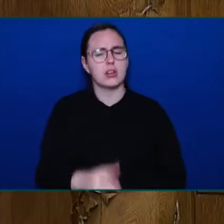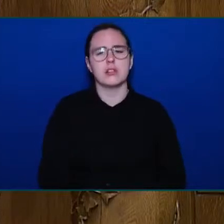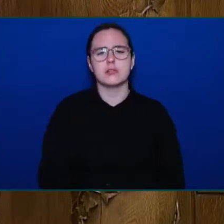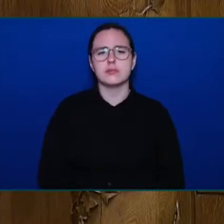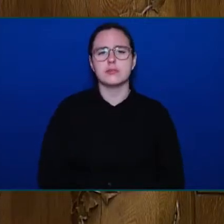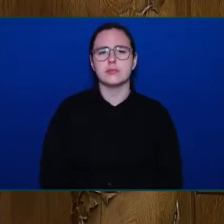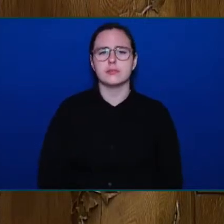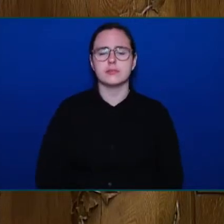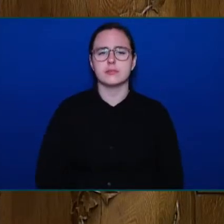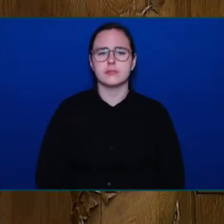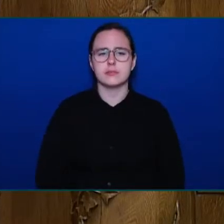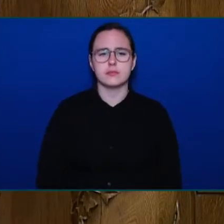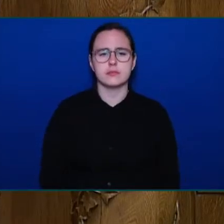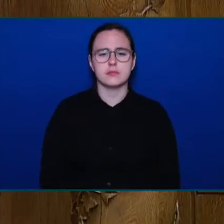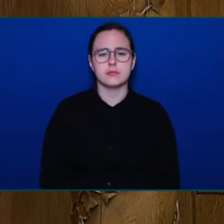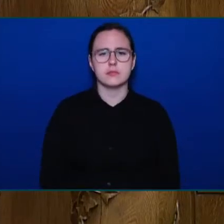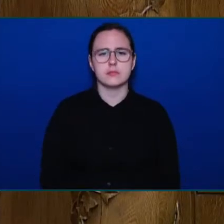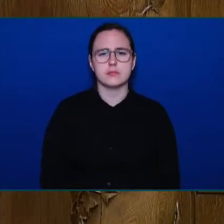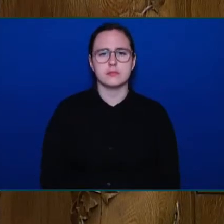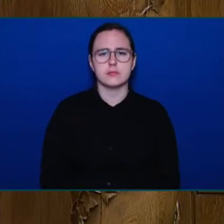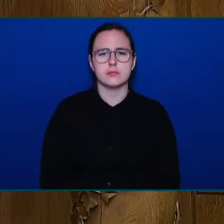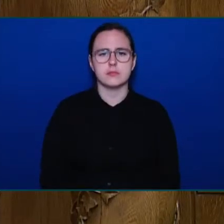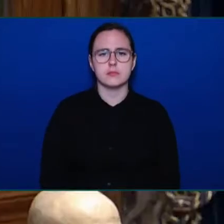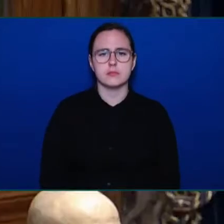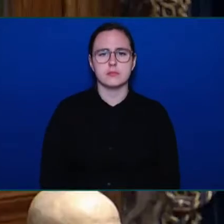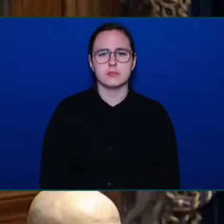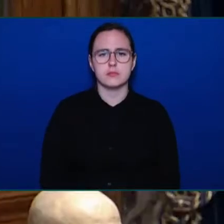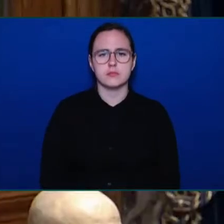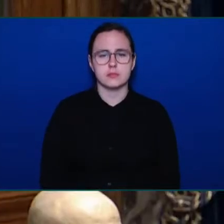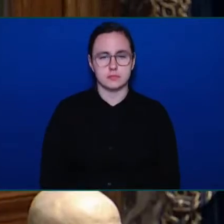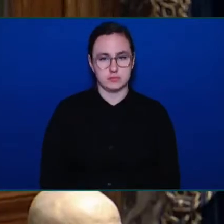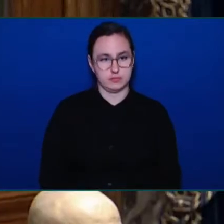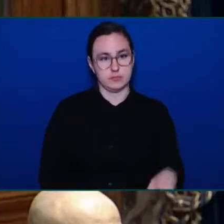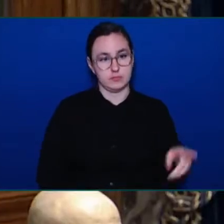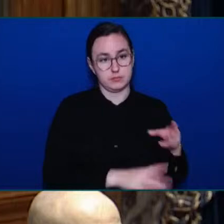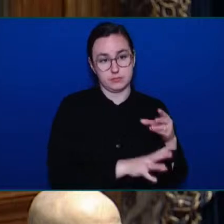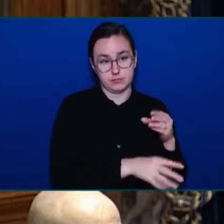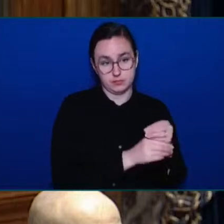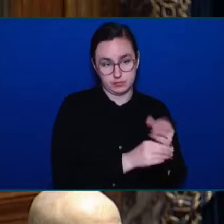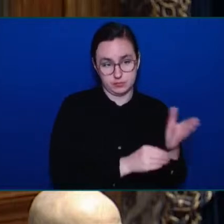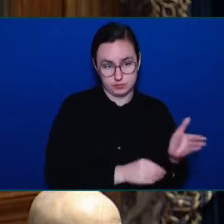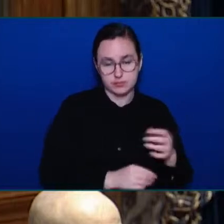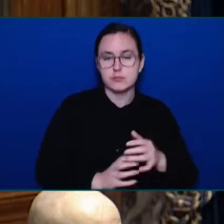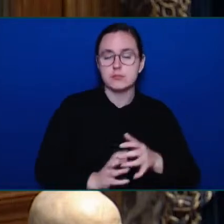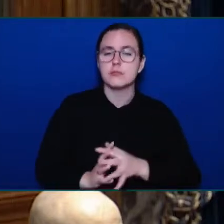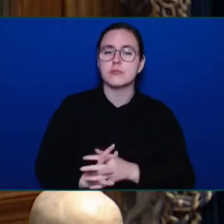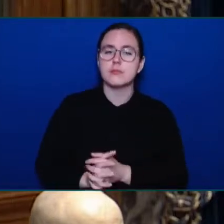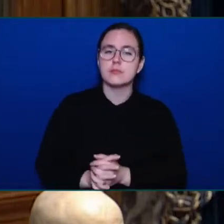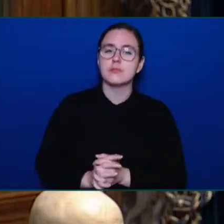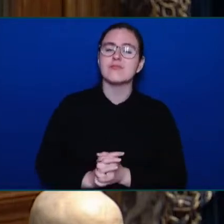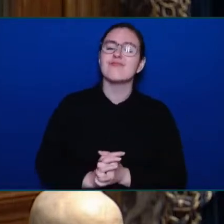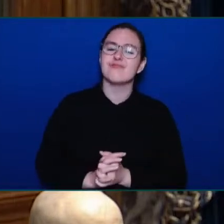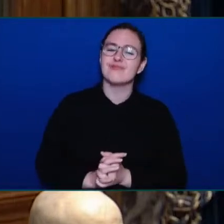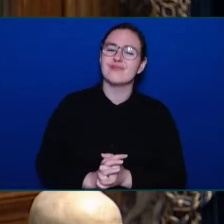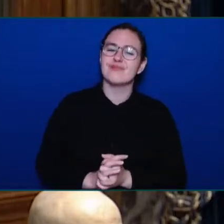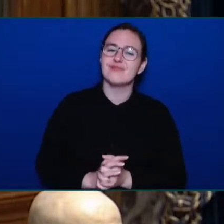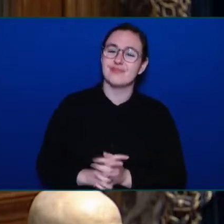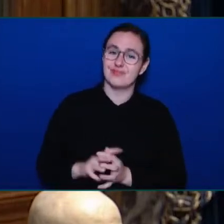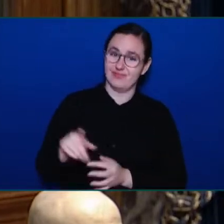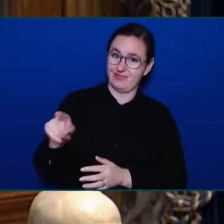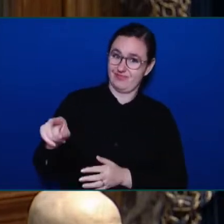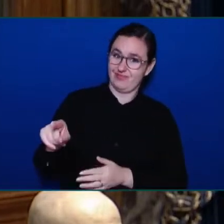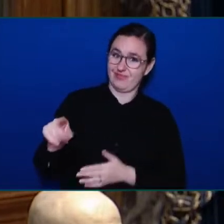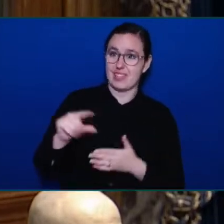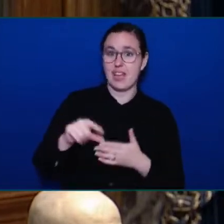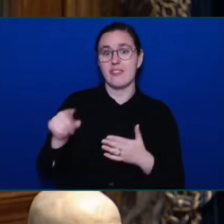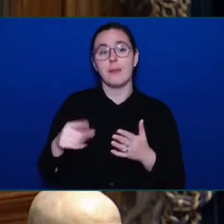Leader of third party supplemental. Thank you, Honourable Speaker. Well, regulations to this government, whether it's regulations in environmental protection